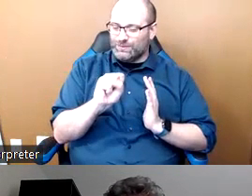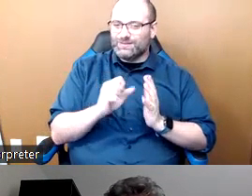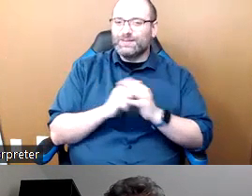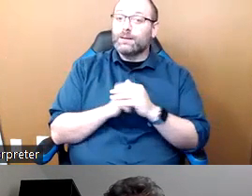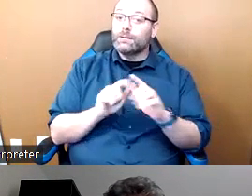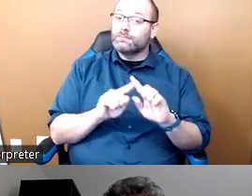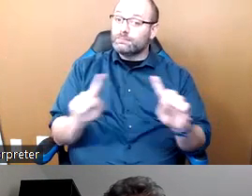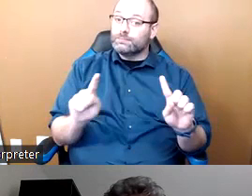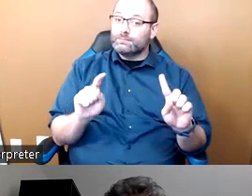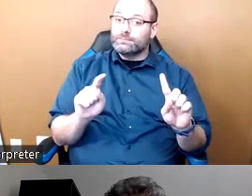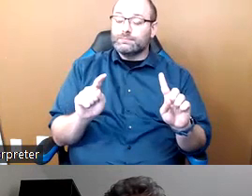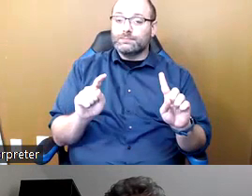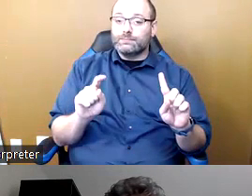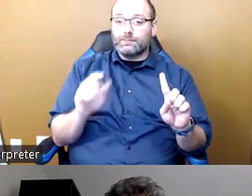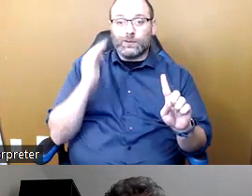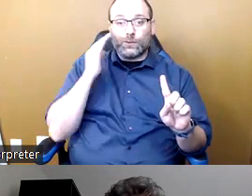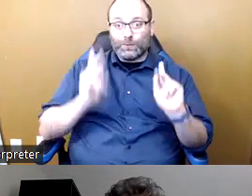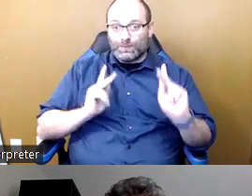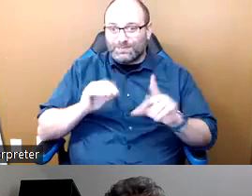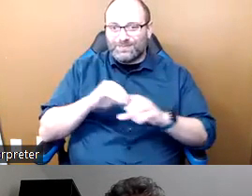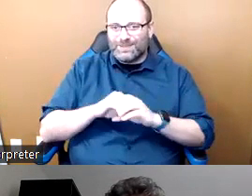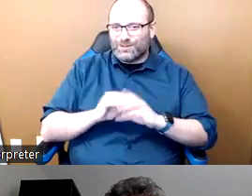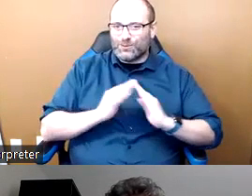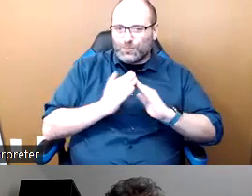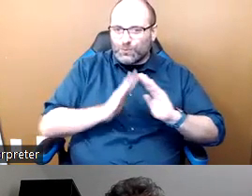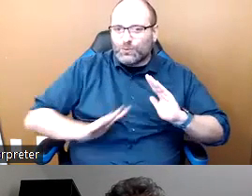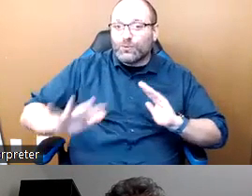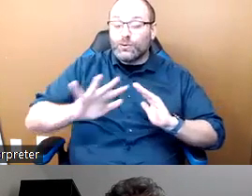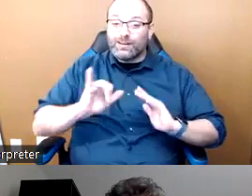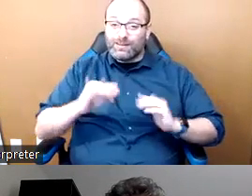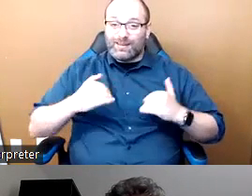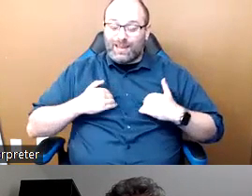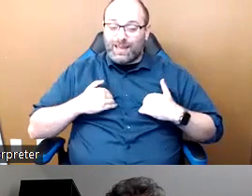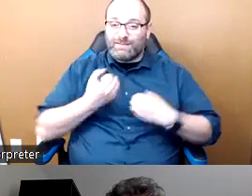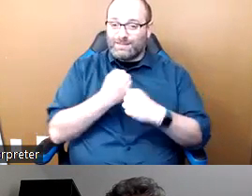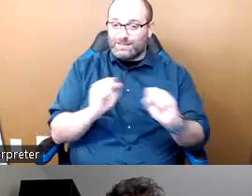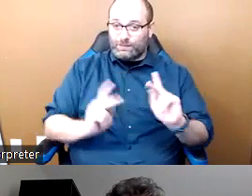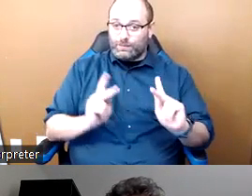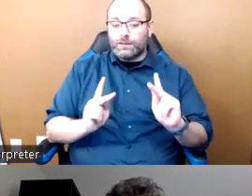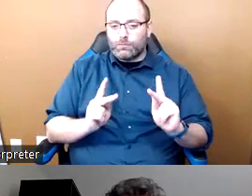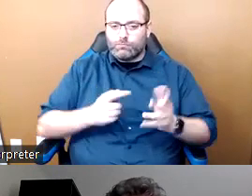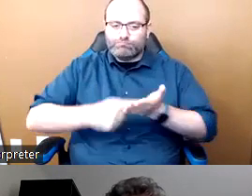if there's knowing people in your community and knowing that you can have safe people to talk through